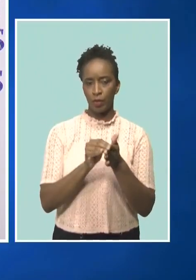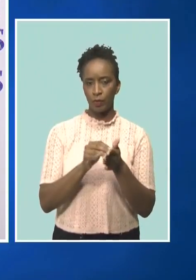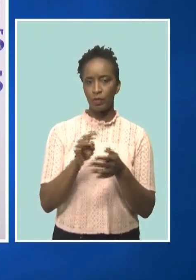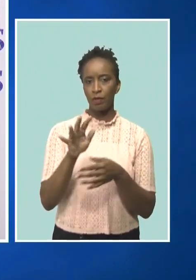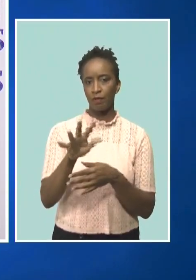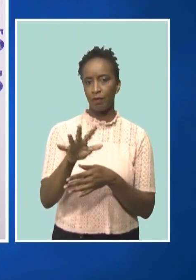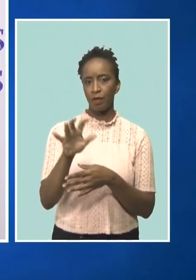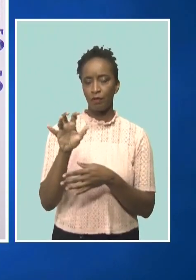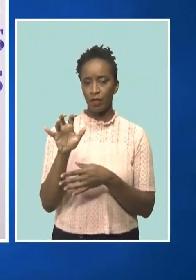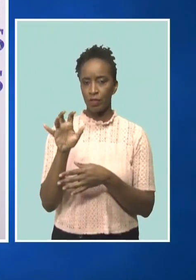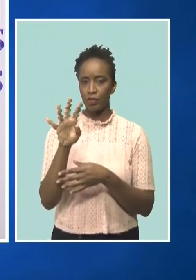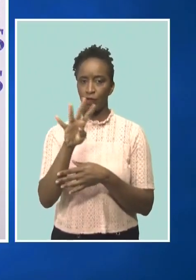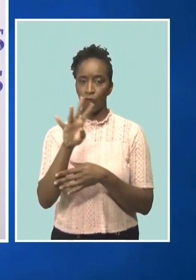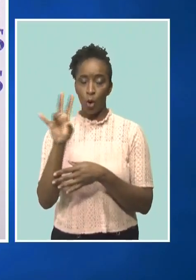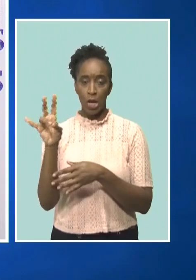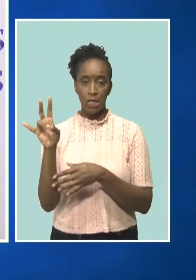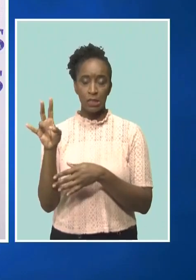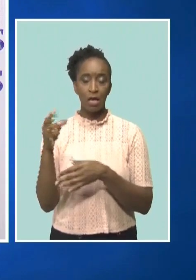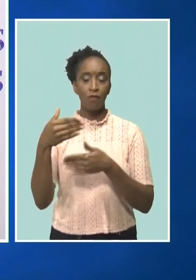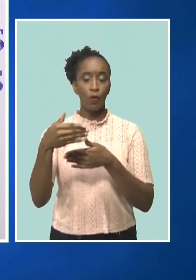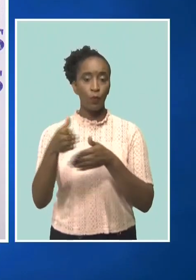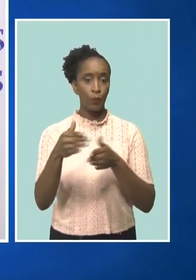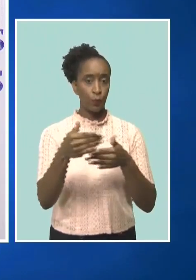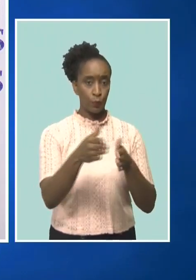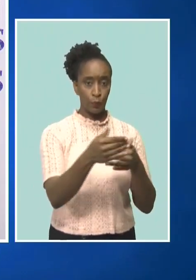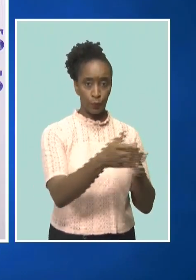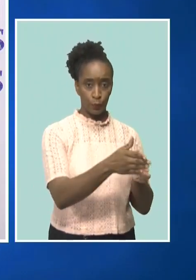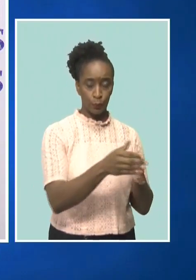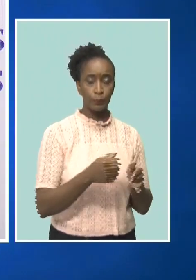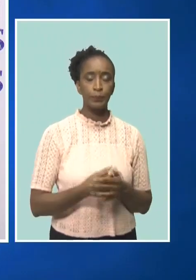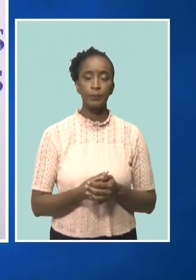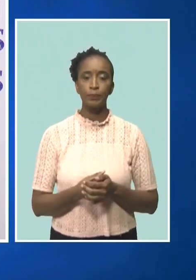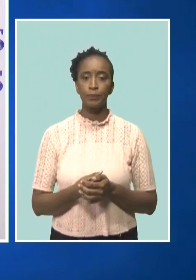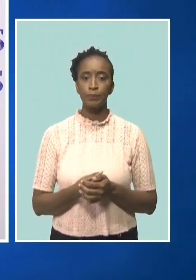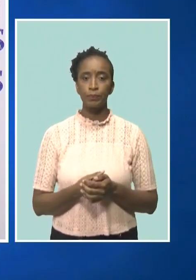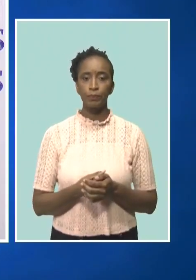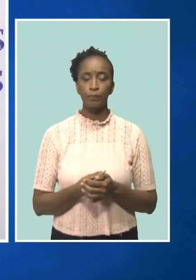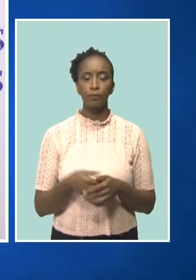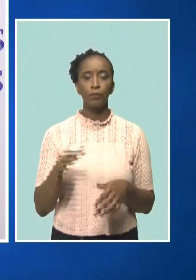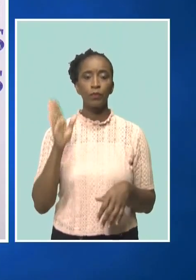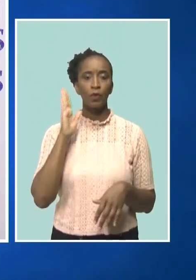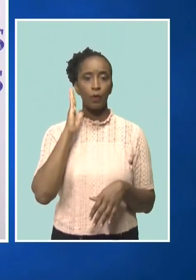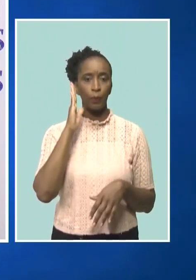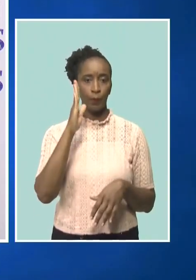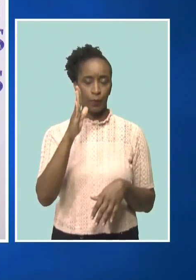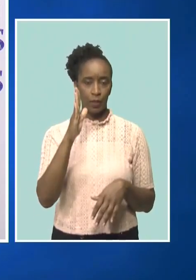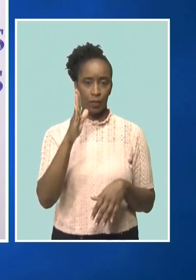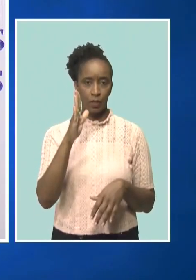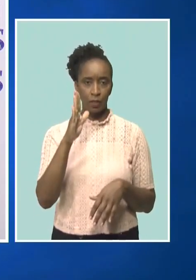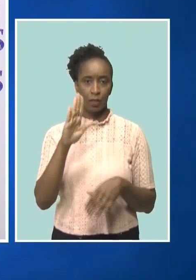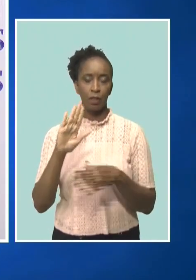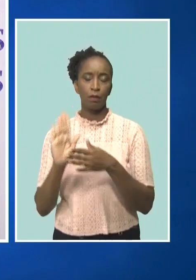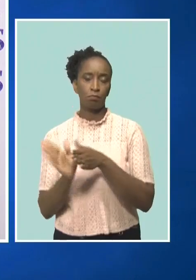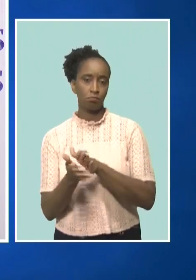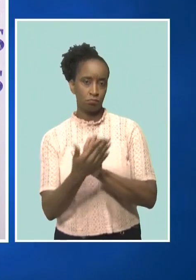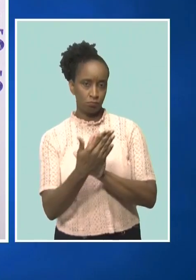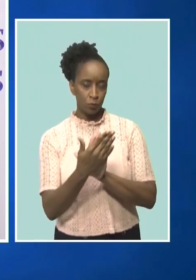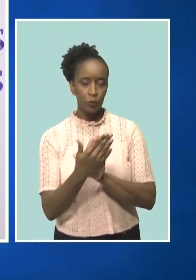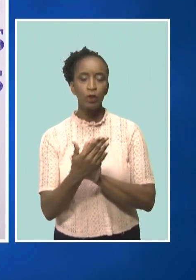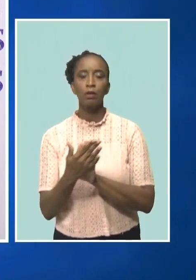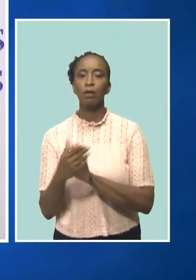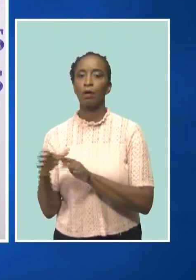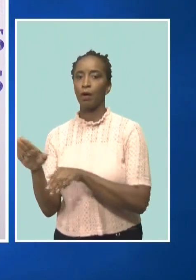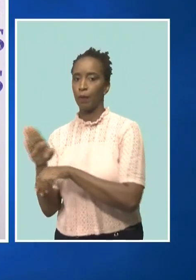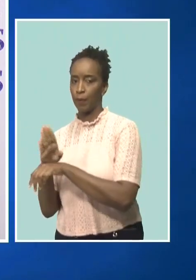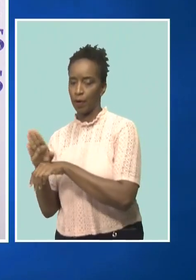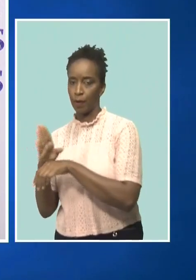4,547 hotel rooms. Additionally, Barbados will host a West Indies versus Australia test match at Kensington